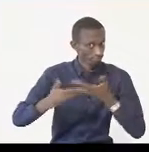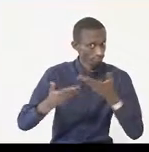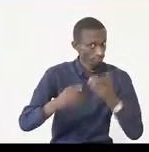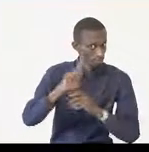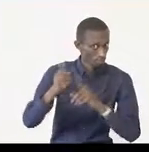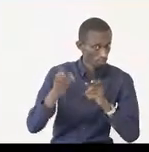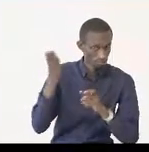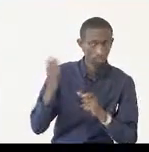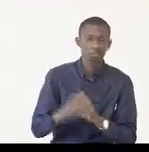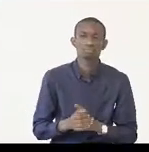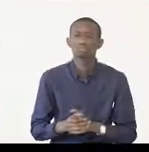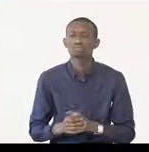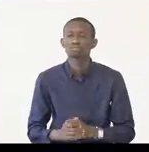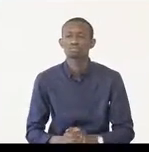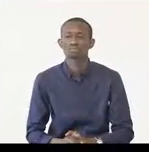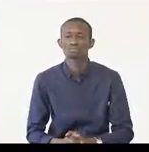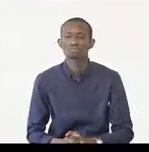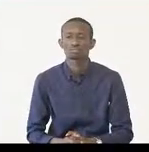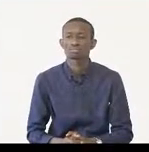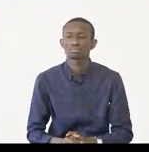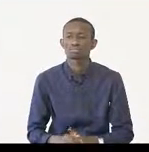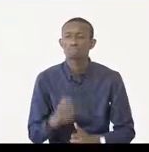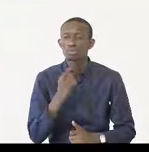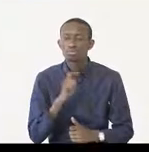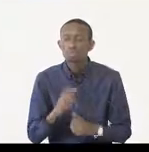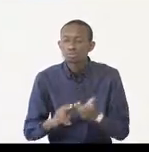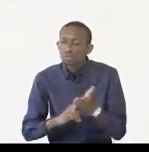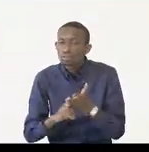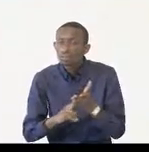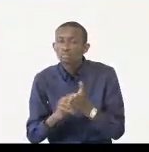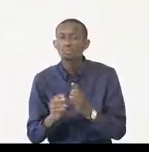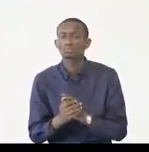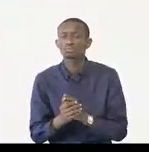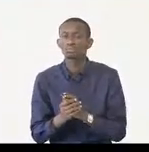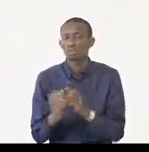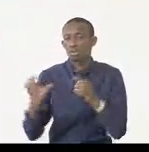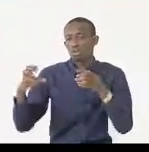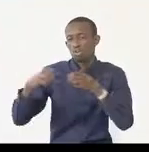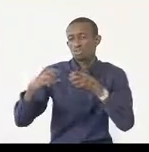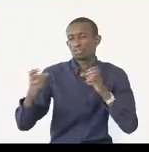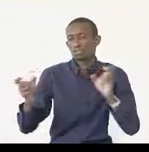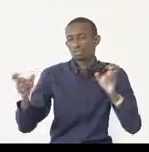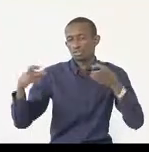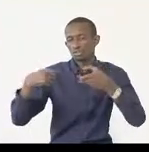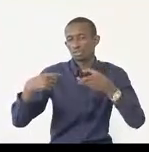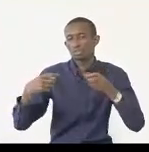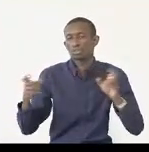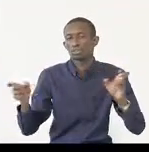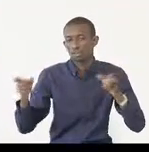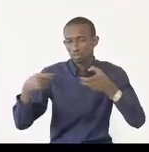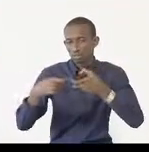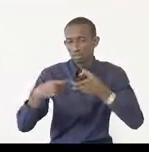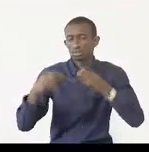question, we have to use the coordinate system. And the coordinate system that we are using here